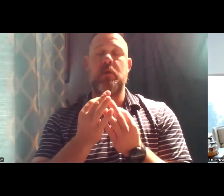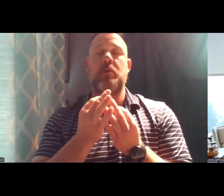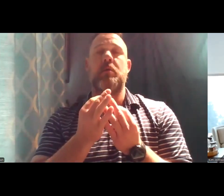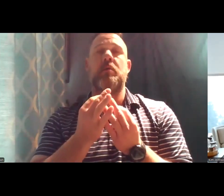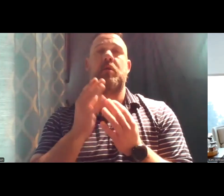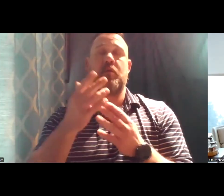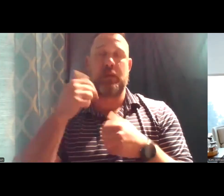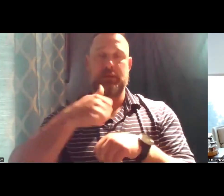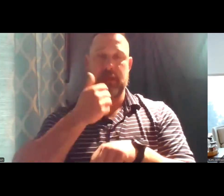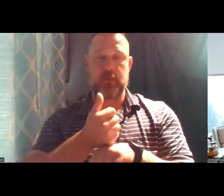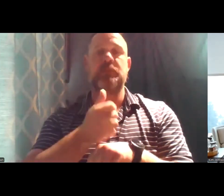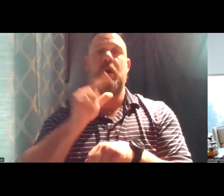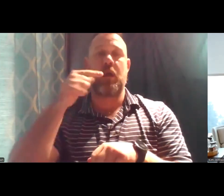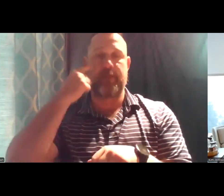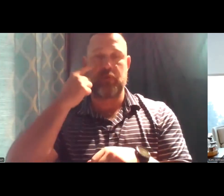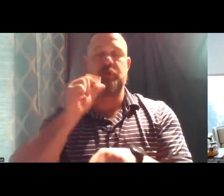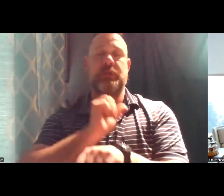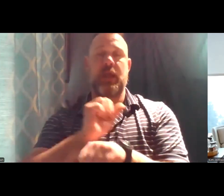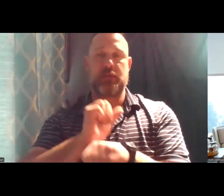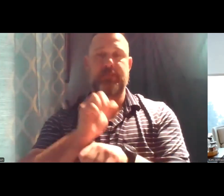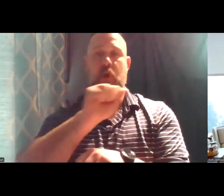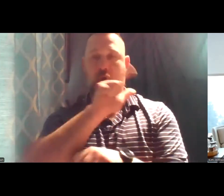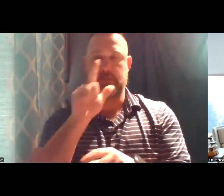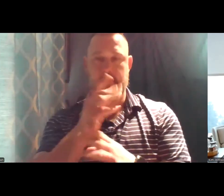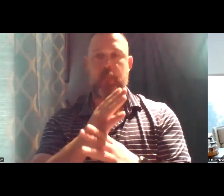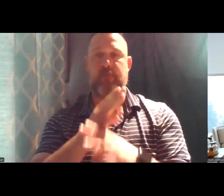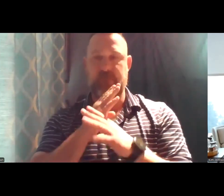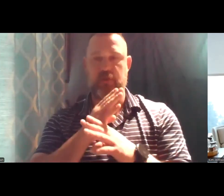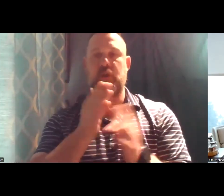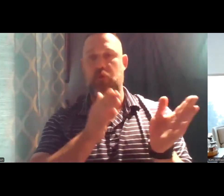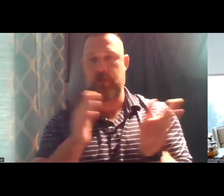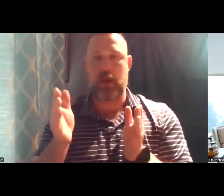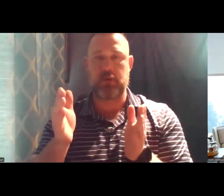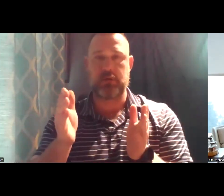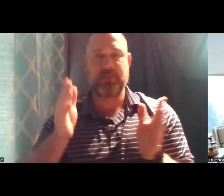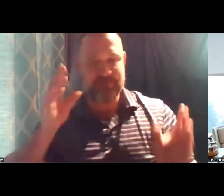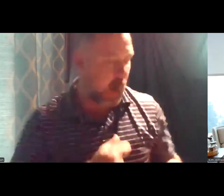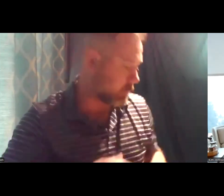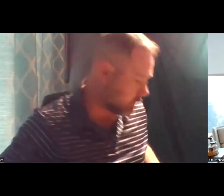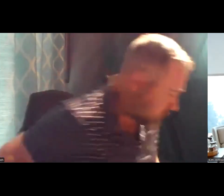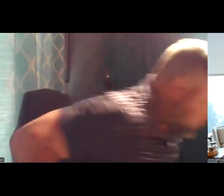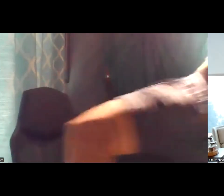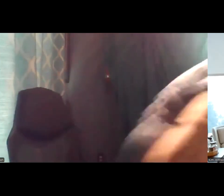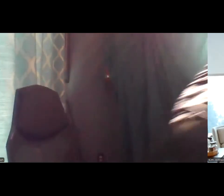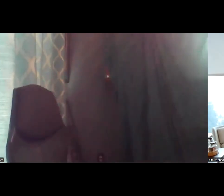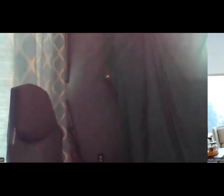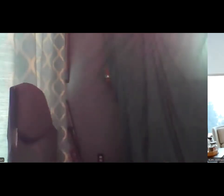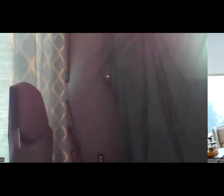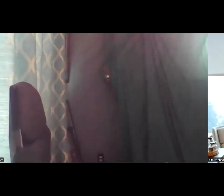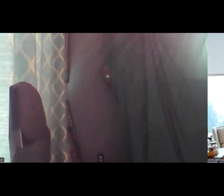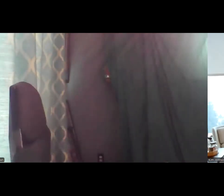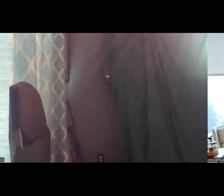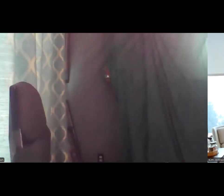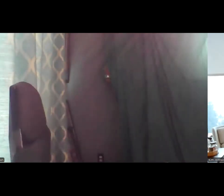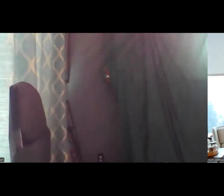the Governor's Task Force on Alzheimer's Prevention and Preparedness. We're fortunate today to have Dr.